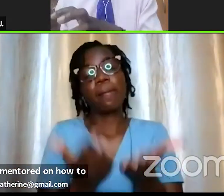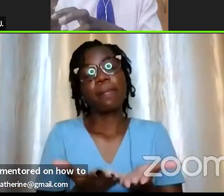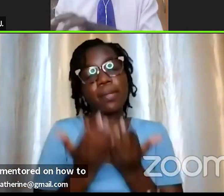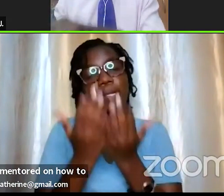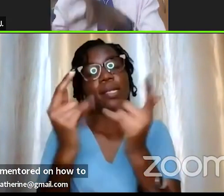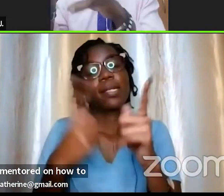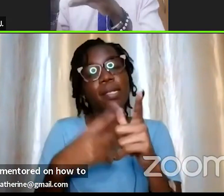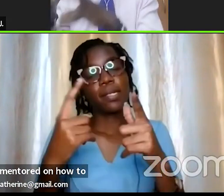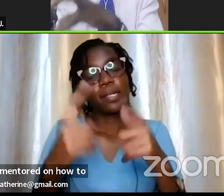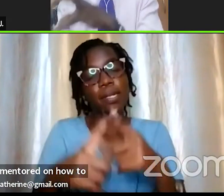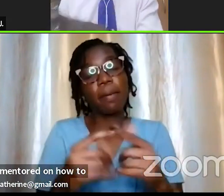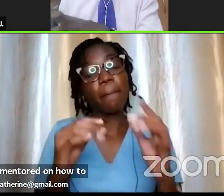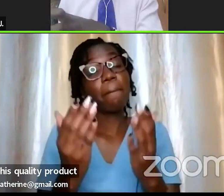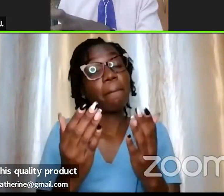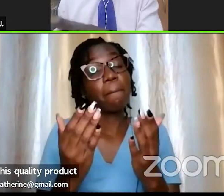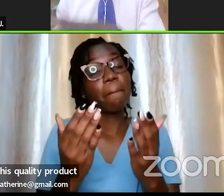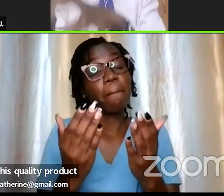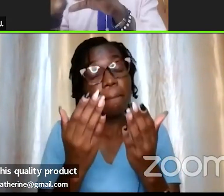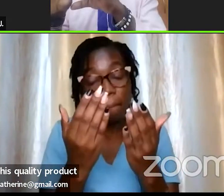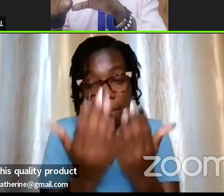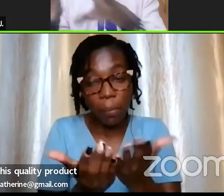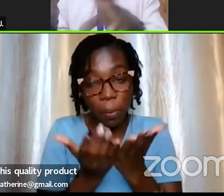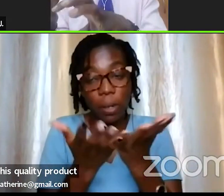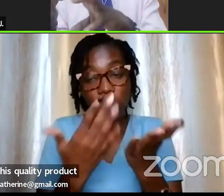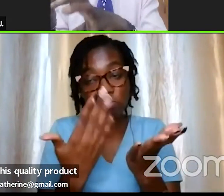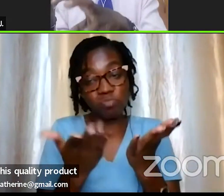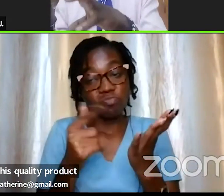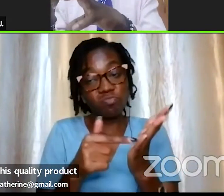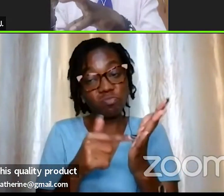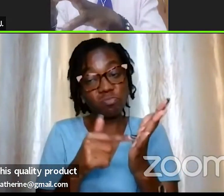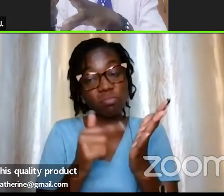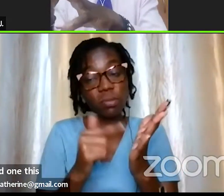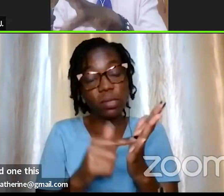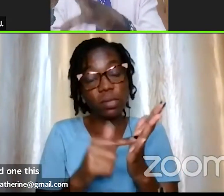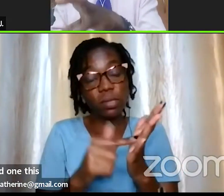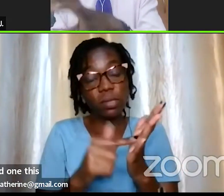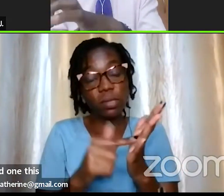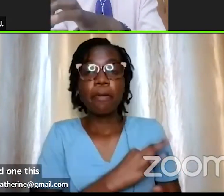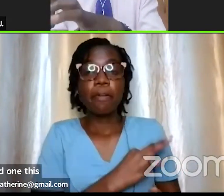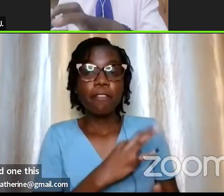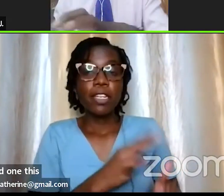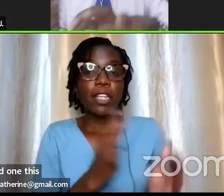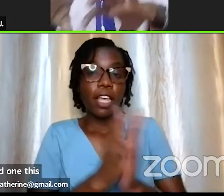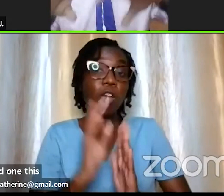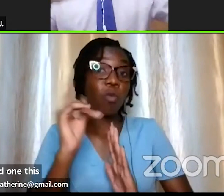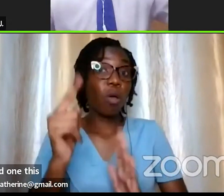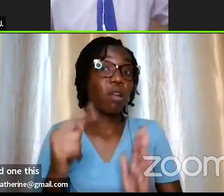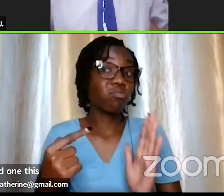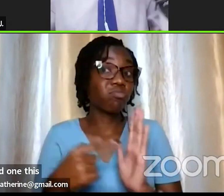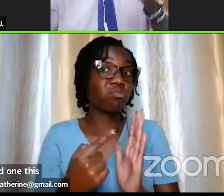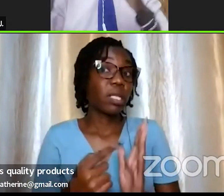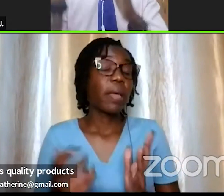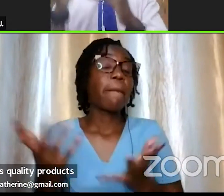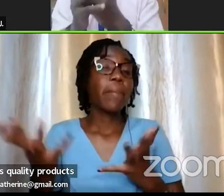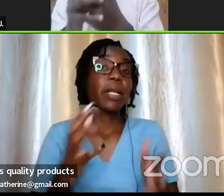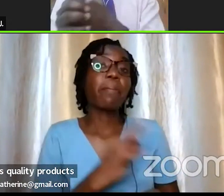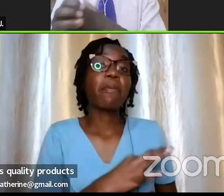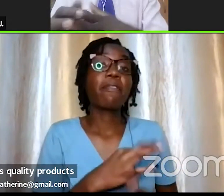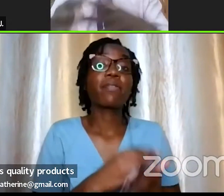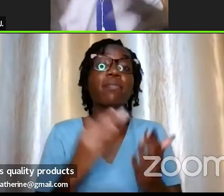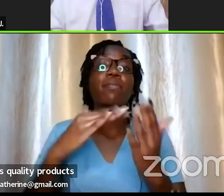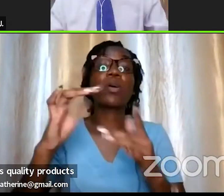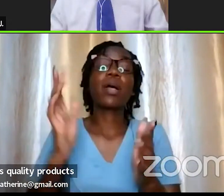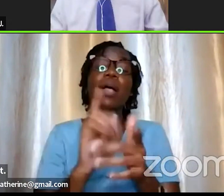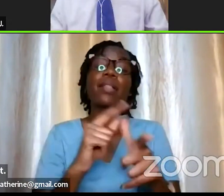quality product will bring more profit. And once these quality products bring more profit, there will be an